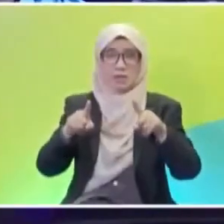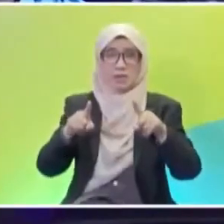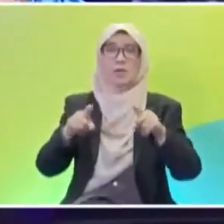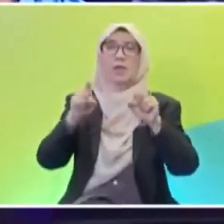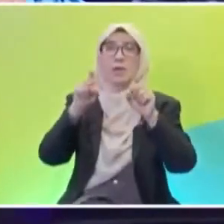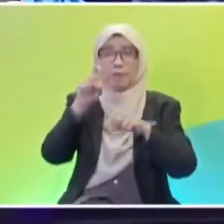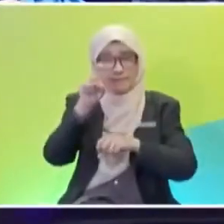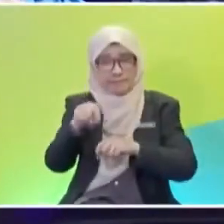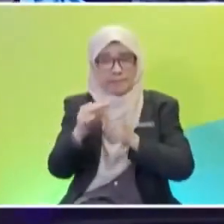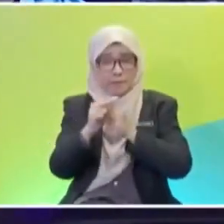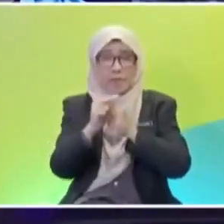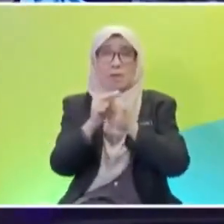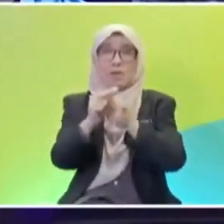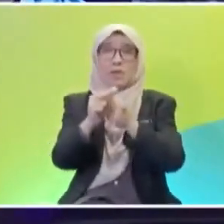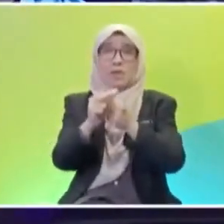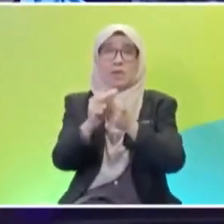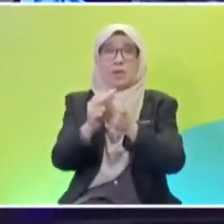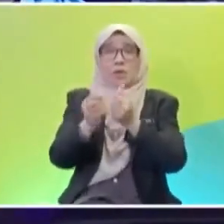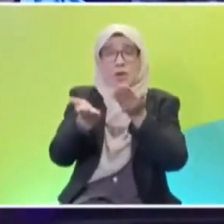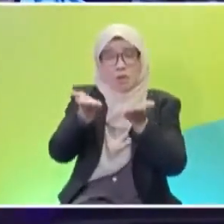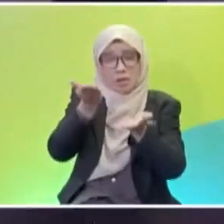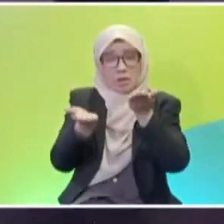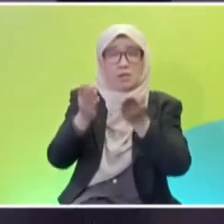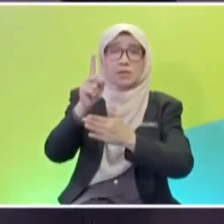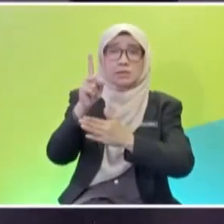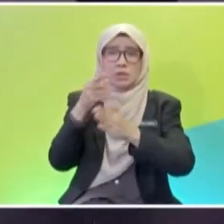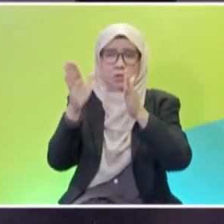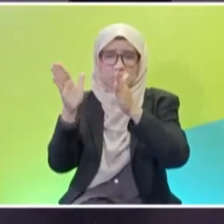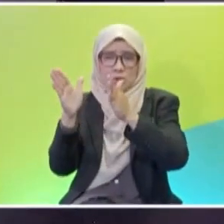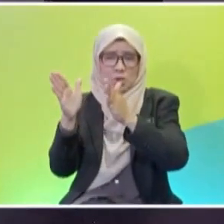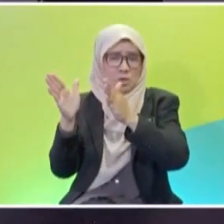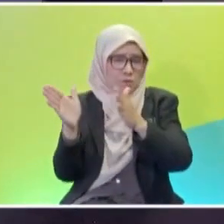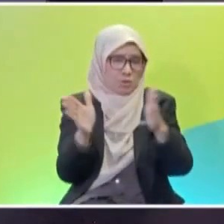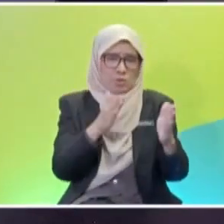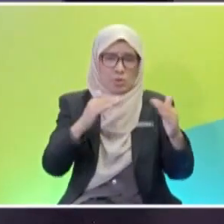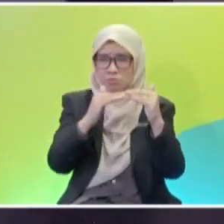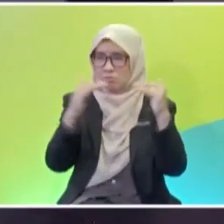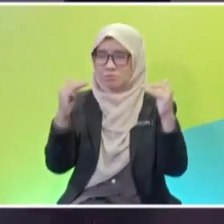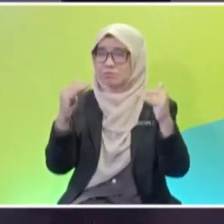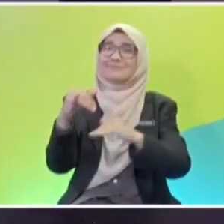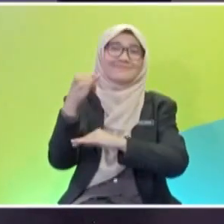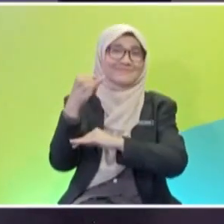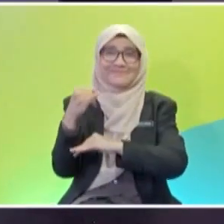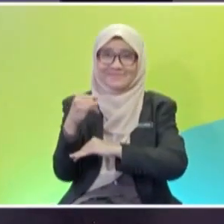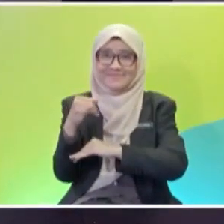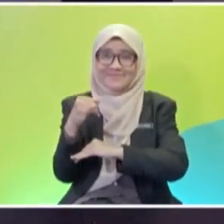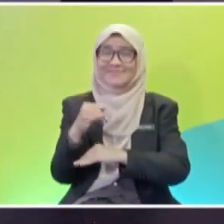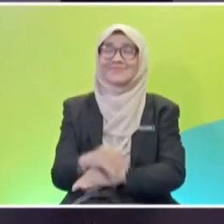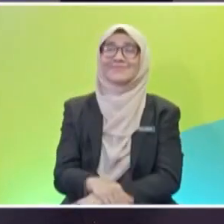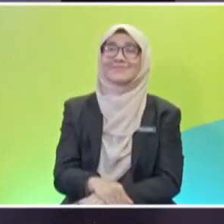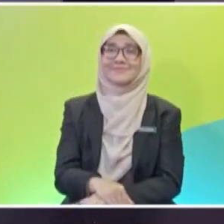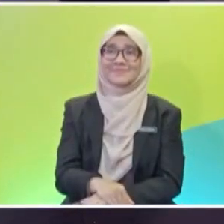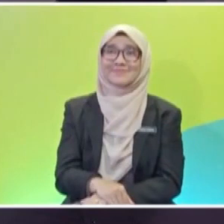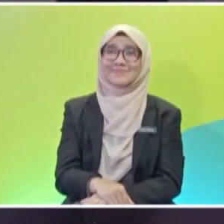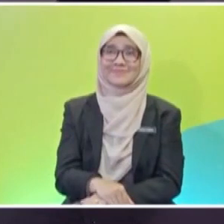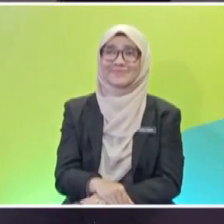be moderate, in yes, moderation. Exactly. Mm-hmm. Everything has to be done in moderation. Yeah. Wonderful. Now, yes. for their wonderful